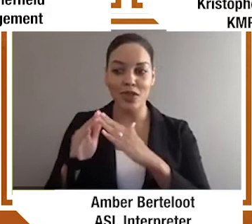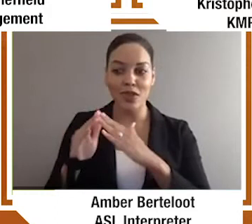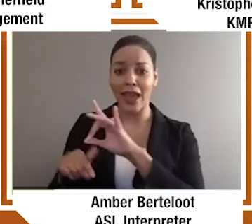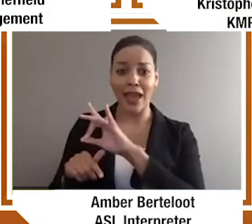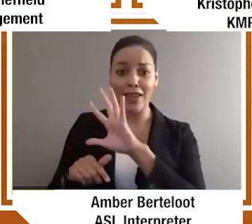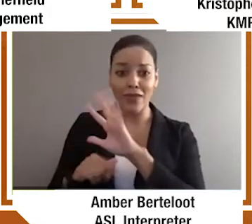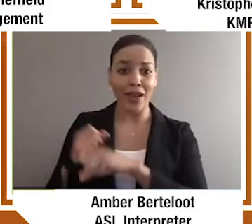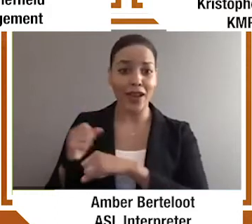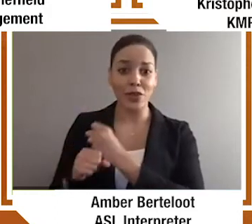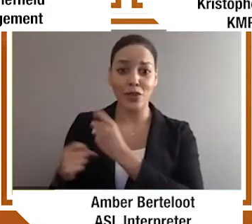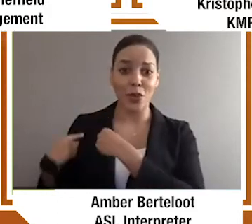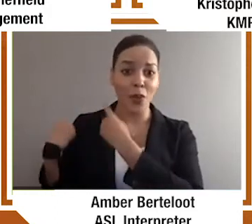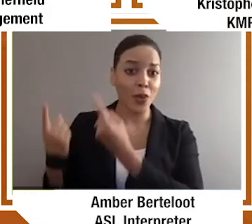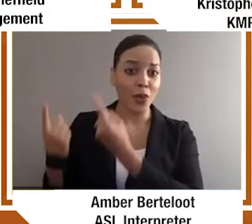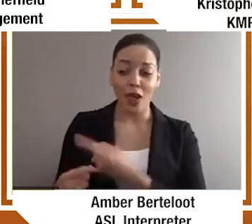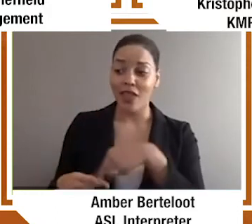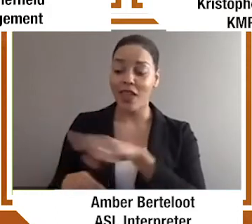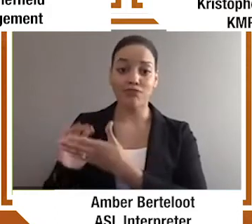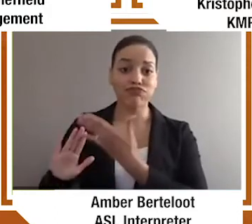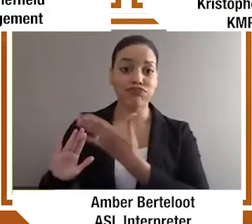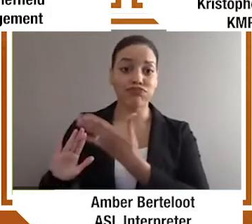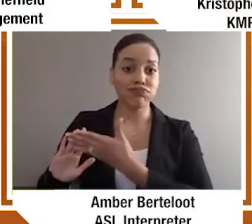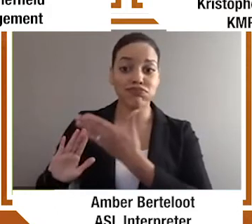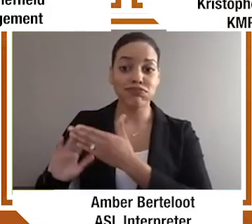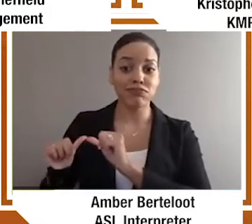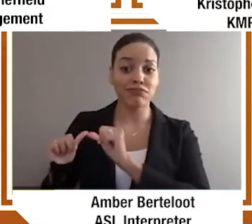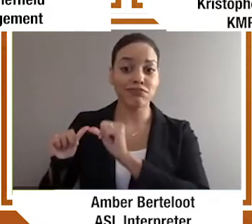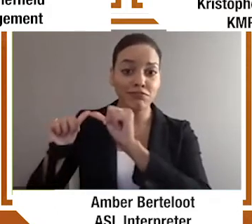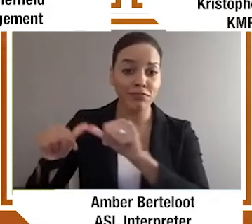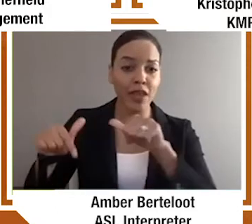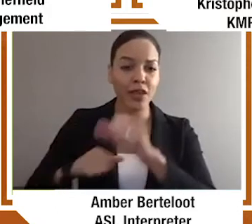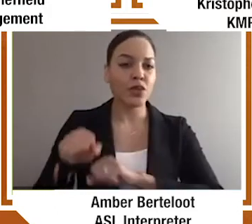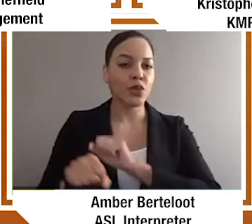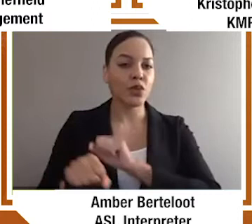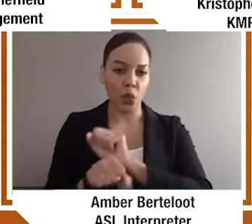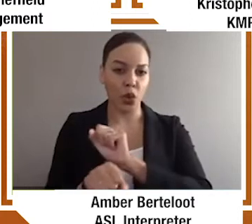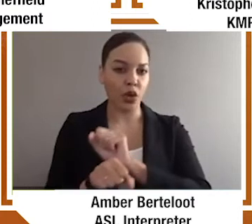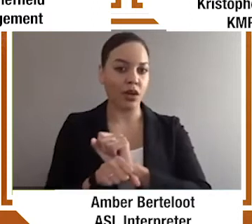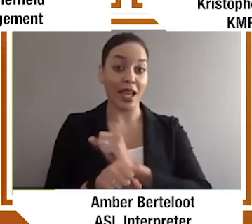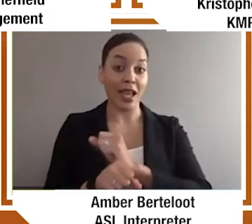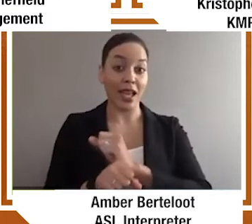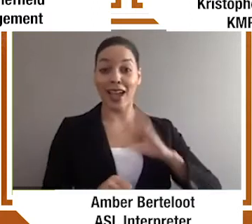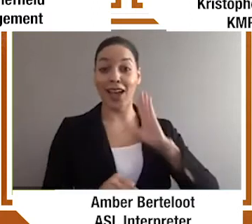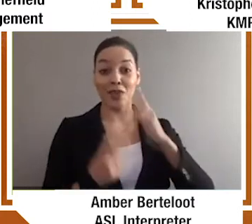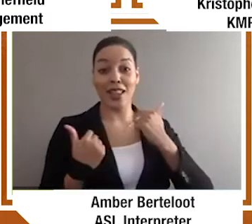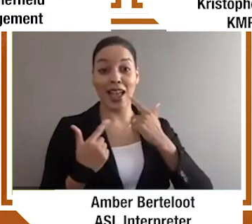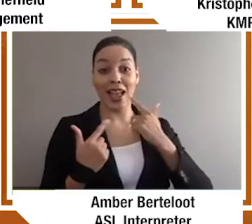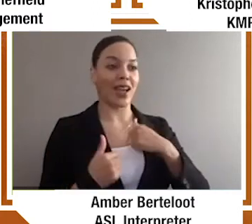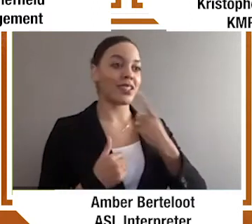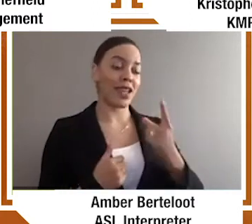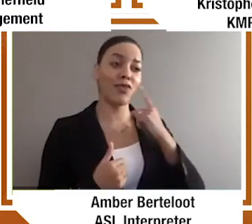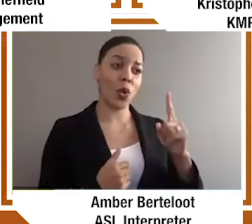older and have been sustaining and doing this work, and the staff will laugh when I say this, for